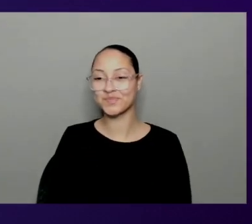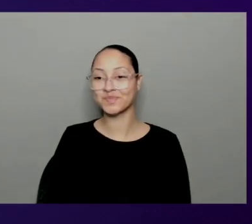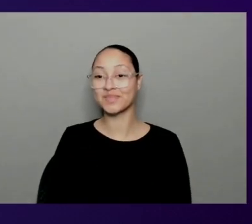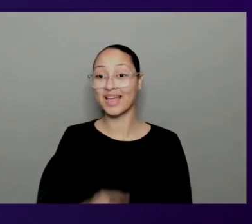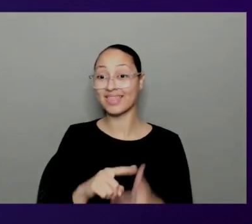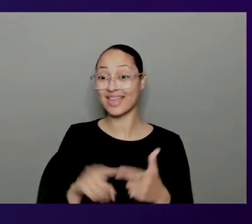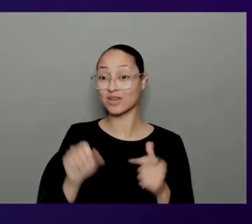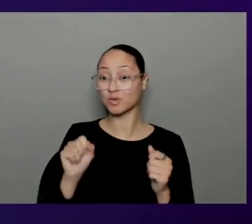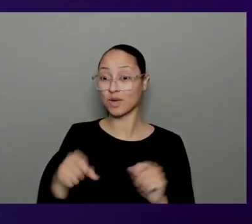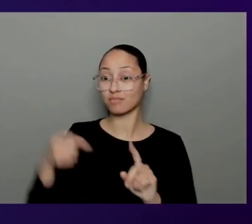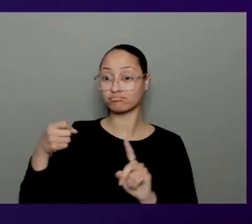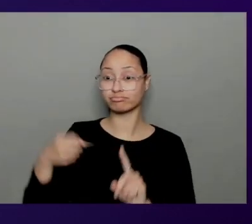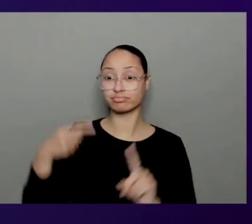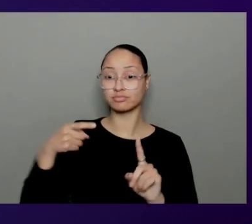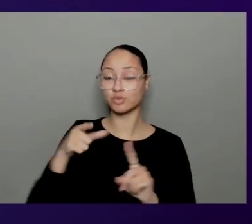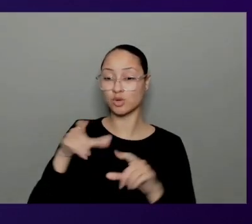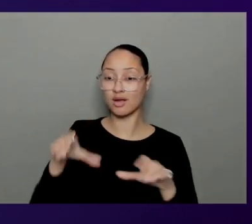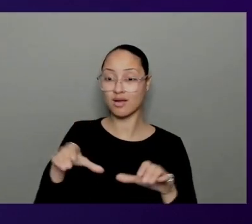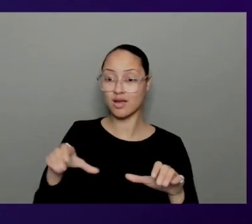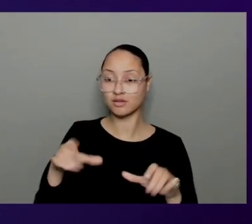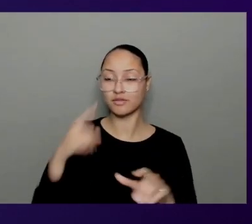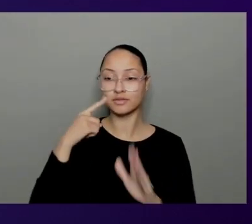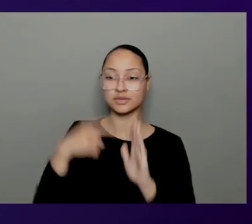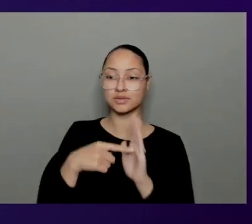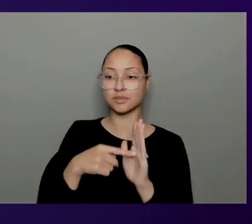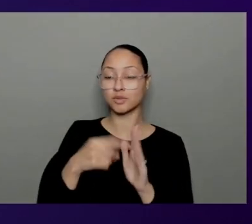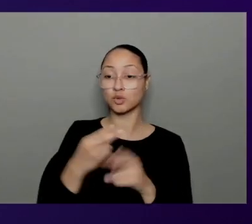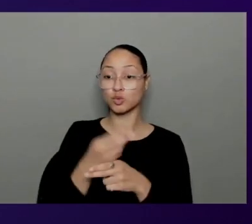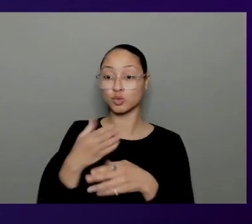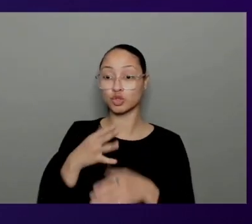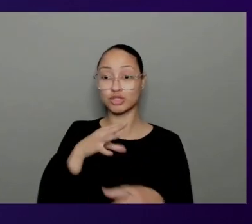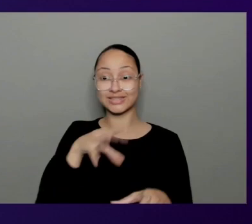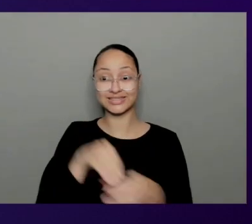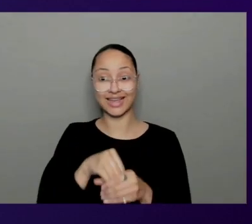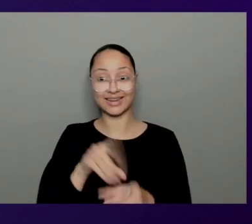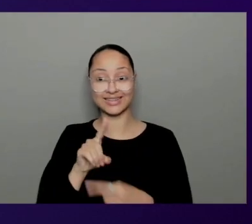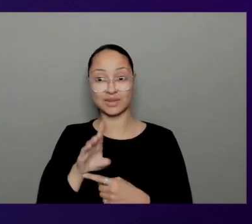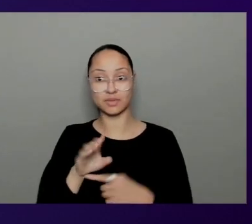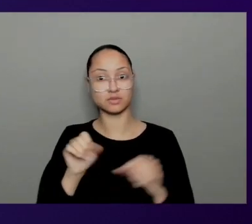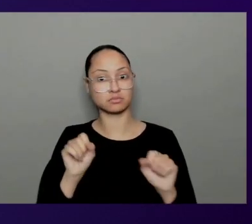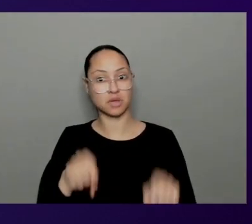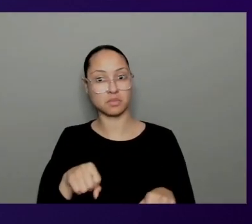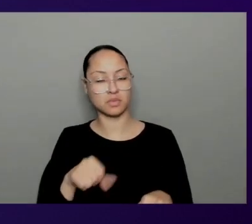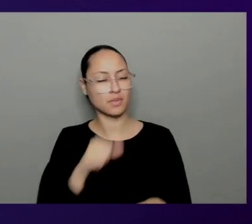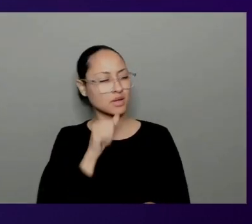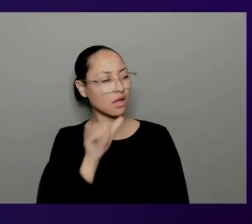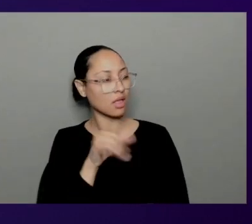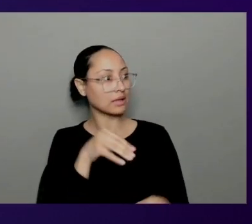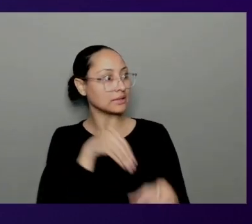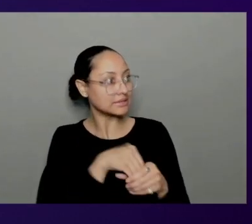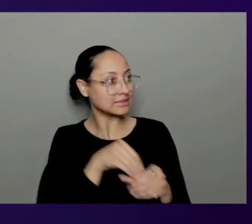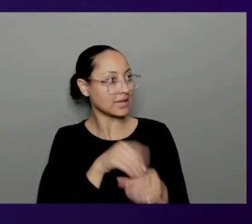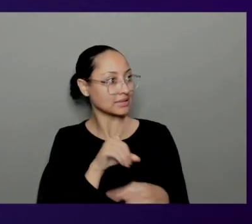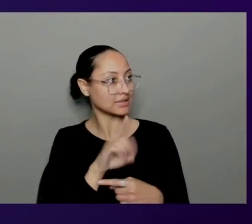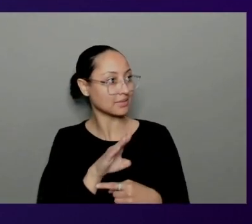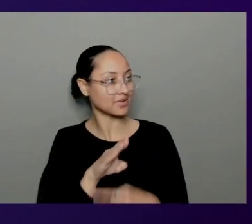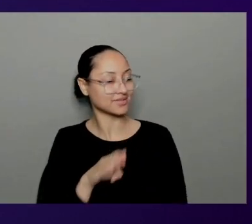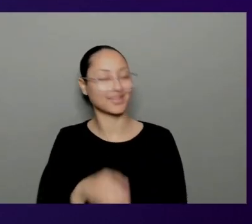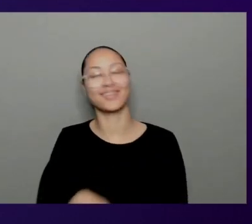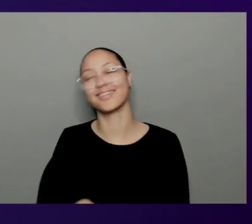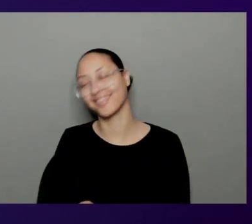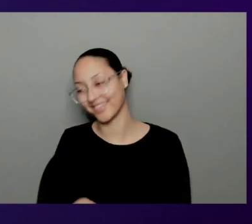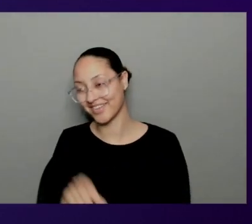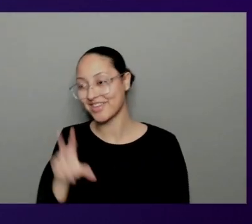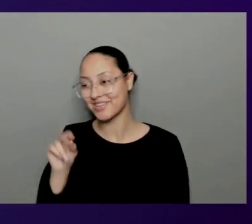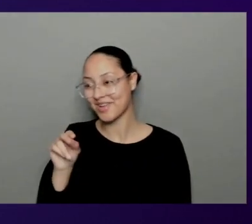take, for example, put a user inside of a database. But not like inside the database. Yeah, they stay at